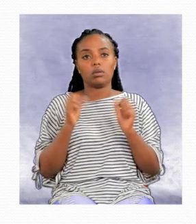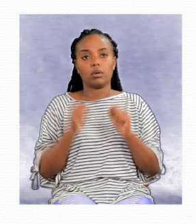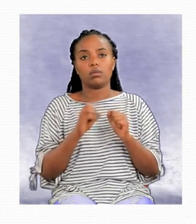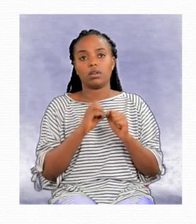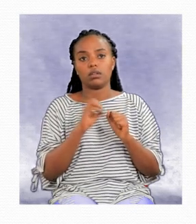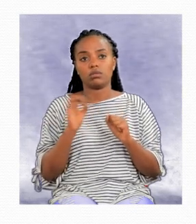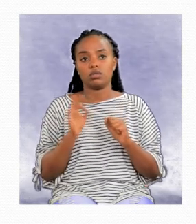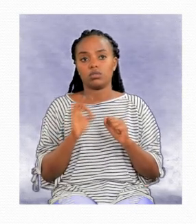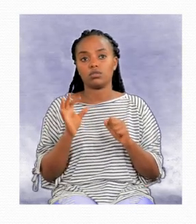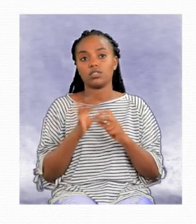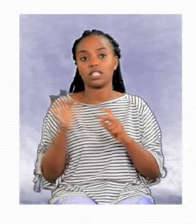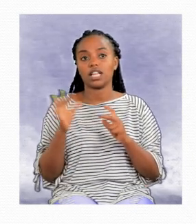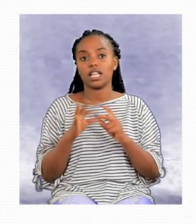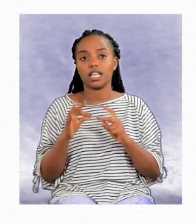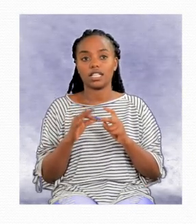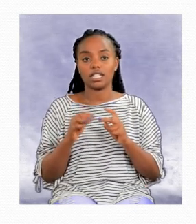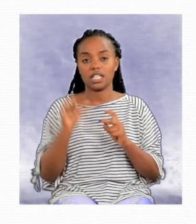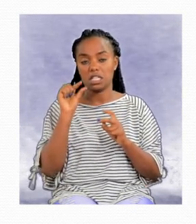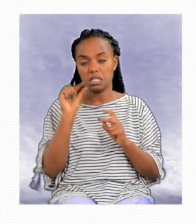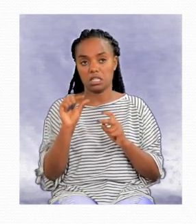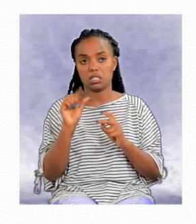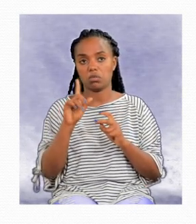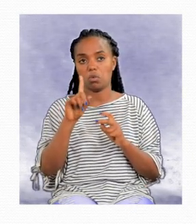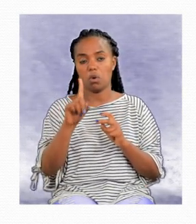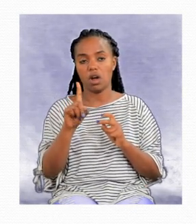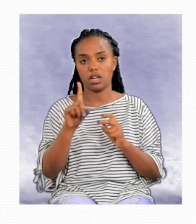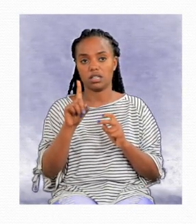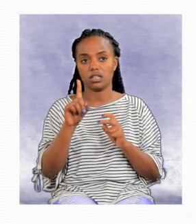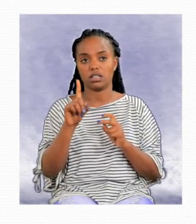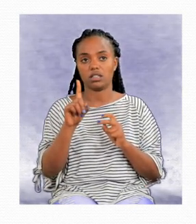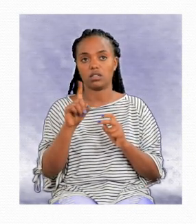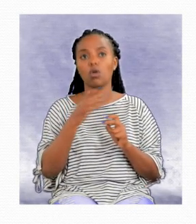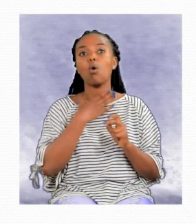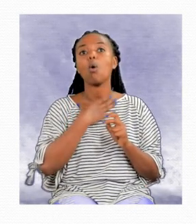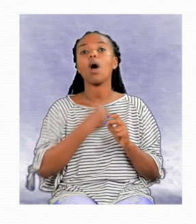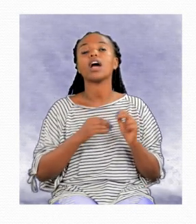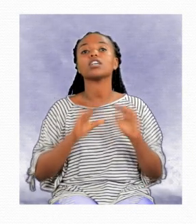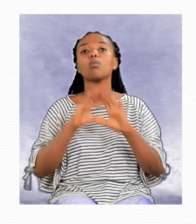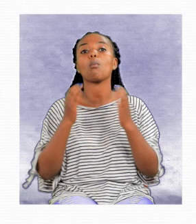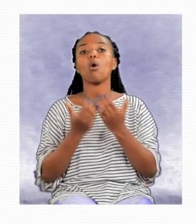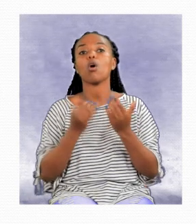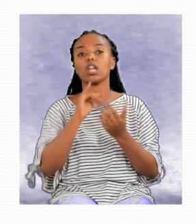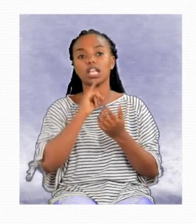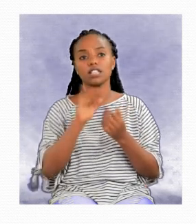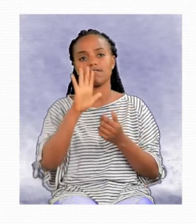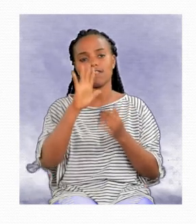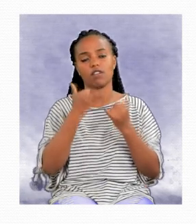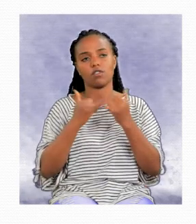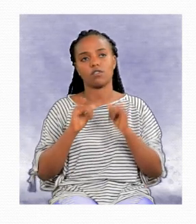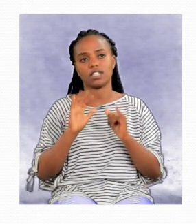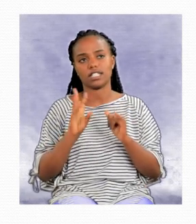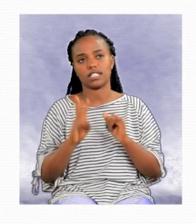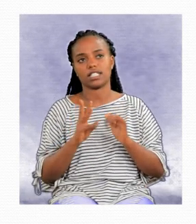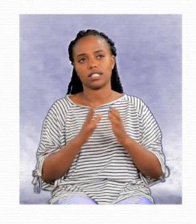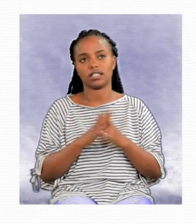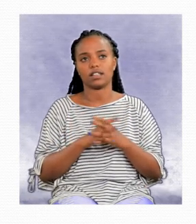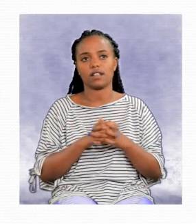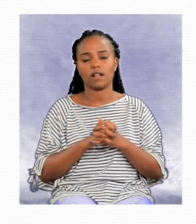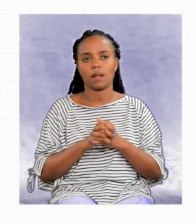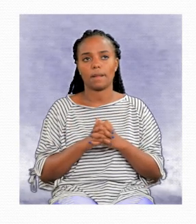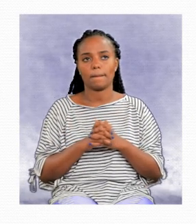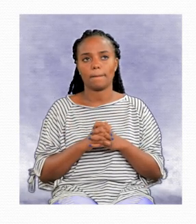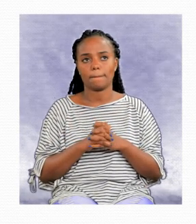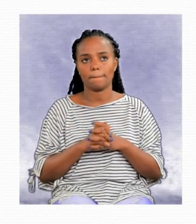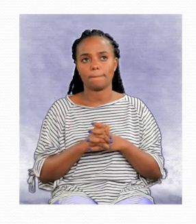of selecting at least one white ball is this 5 over 6. Okay,